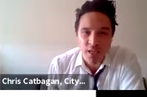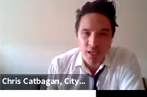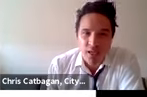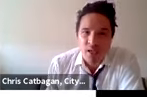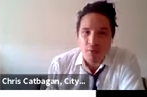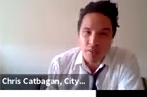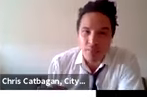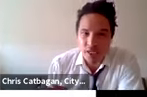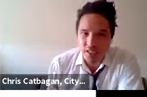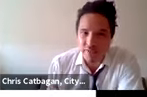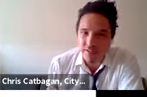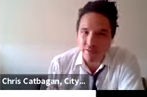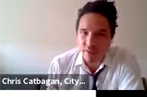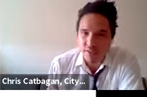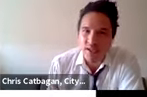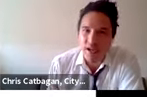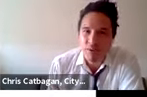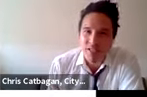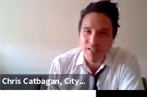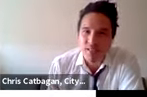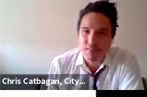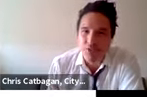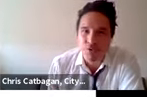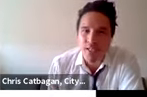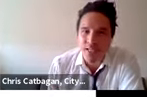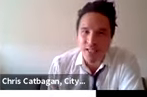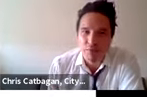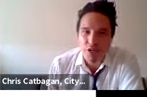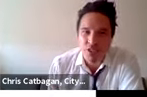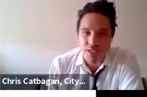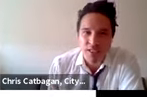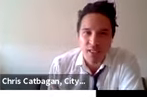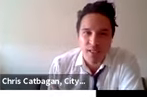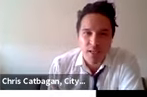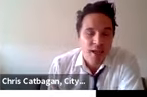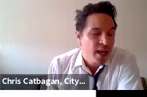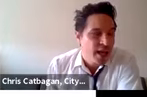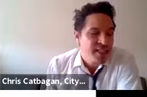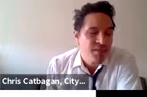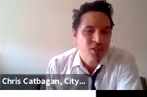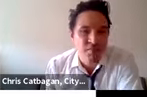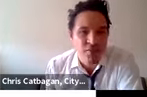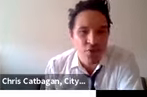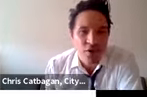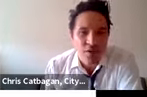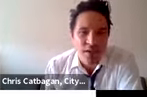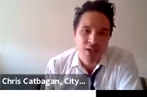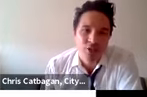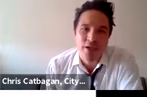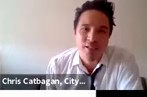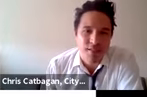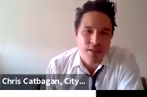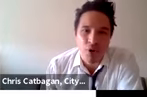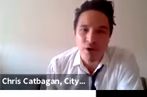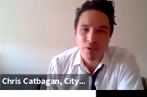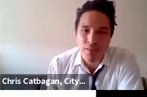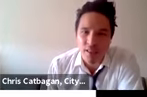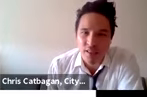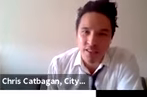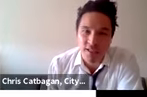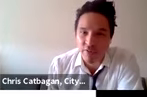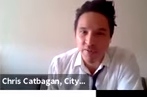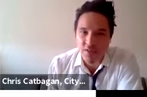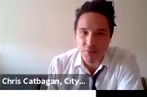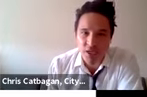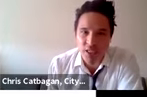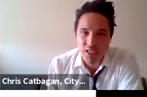community with the objective of delivering this complex and duly needed project. As I mentioned before, Caltrans is a partner